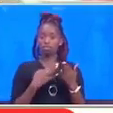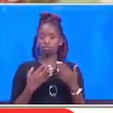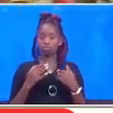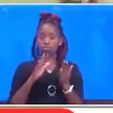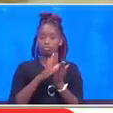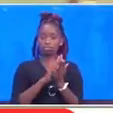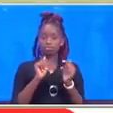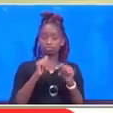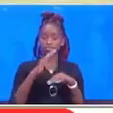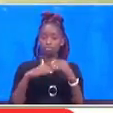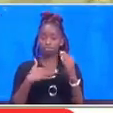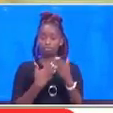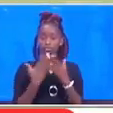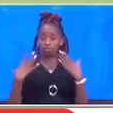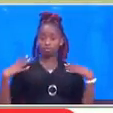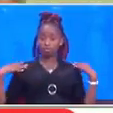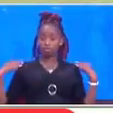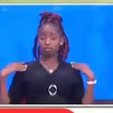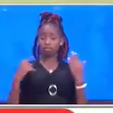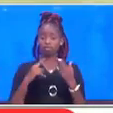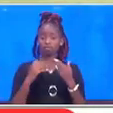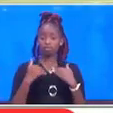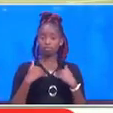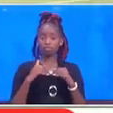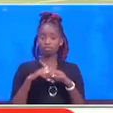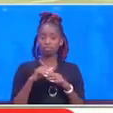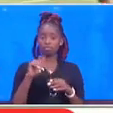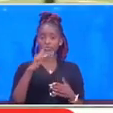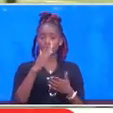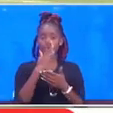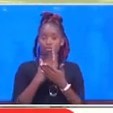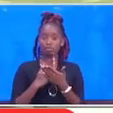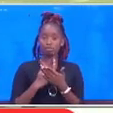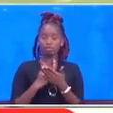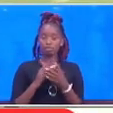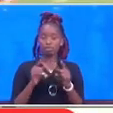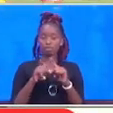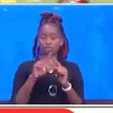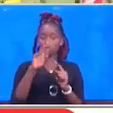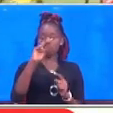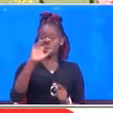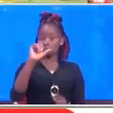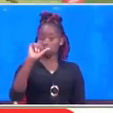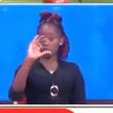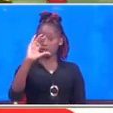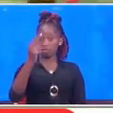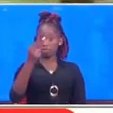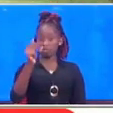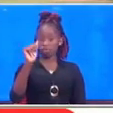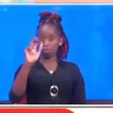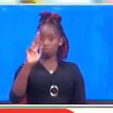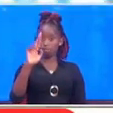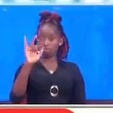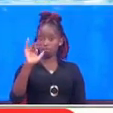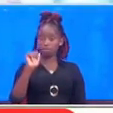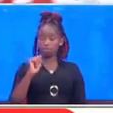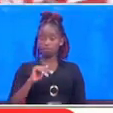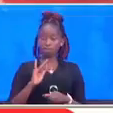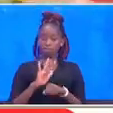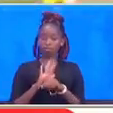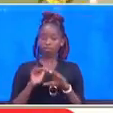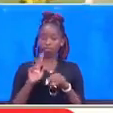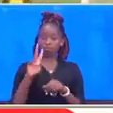on their chances to score goals in the first half. However, Masharia Jackson broke the deadlock for the Melmen early in the second half